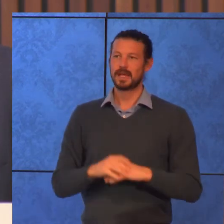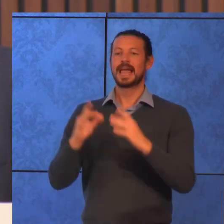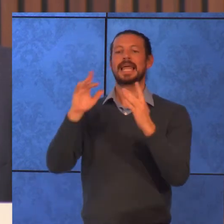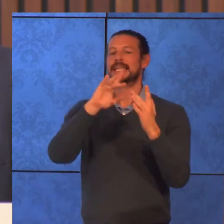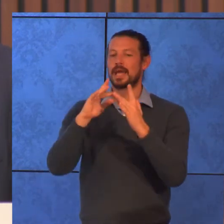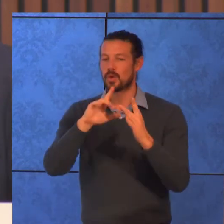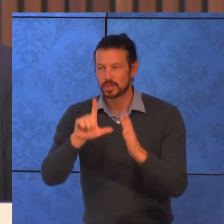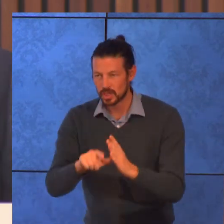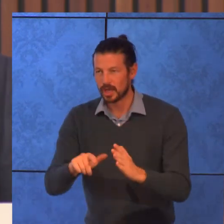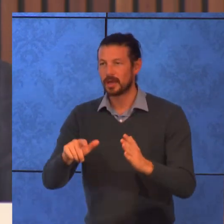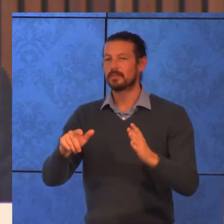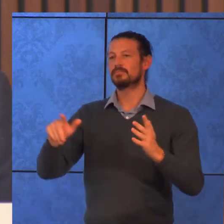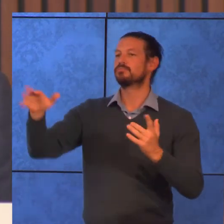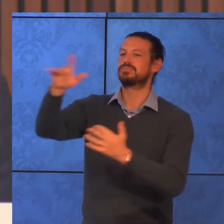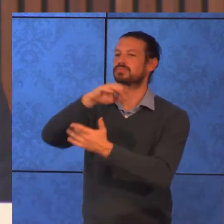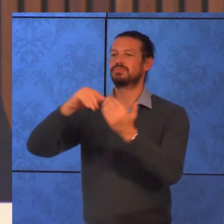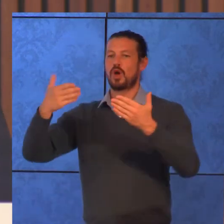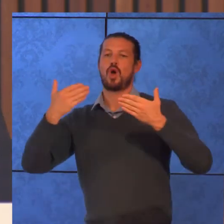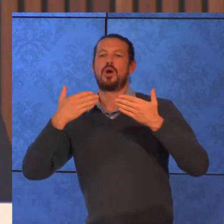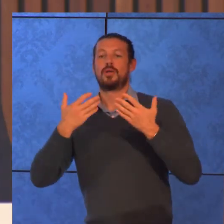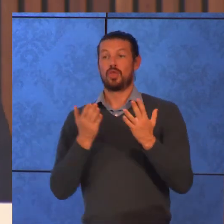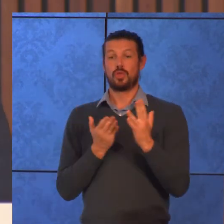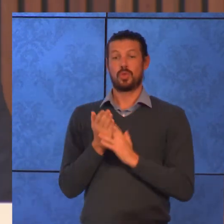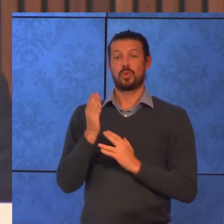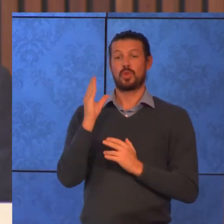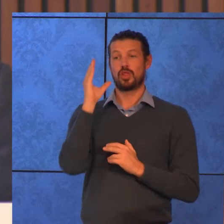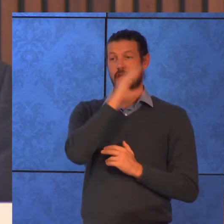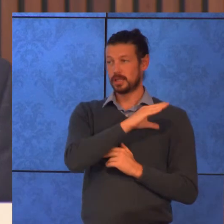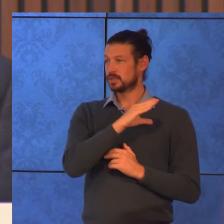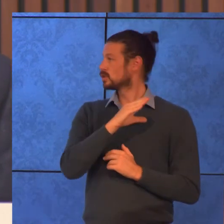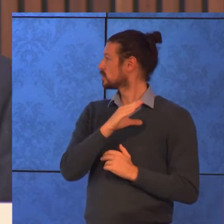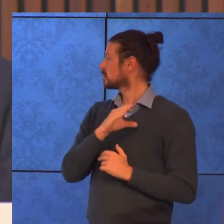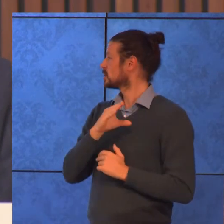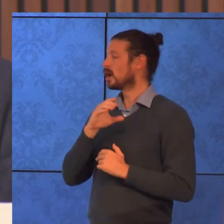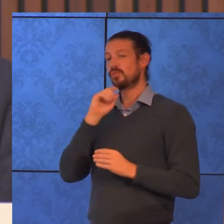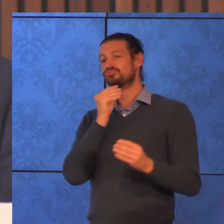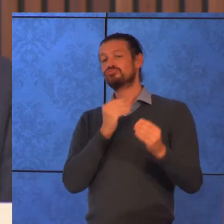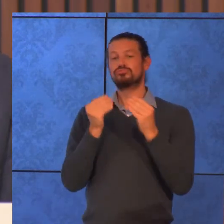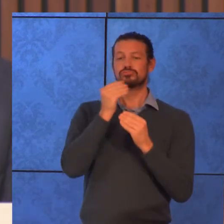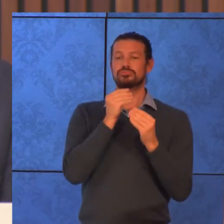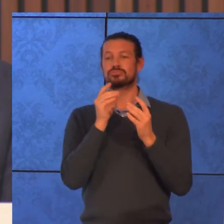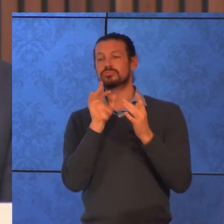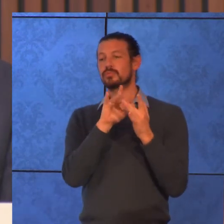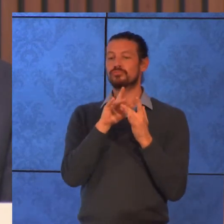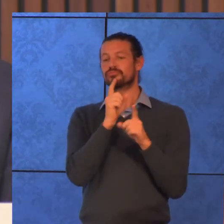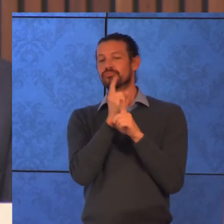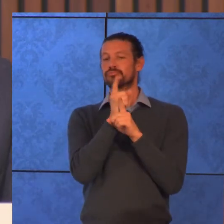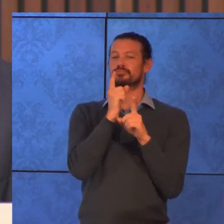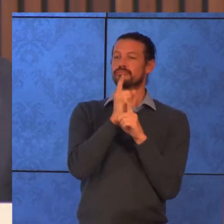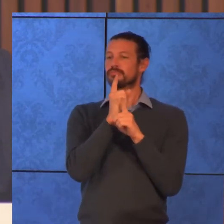networking time. Over lunch, we will be enjoying food together, networking together, chatting